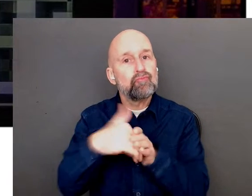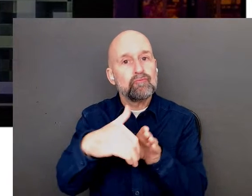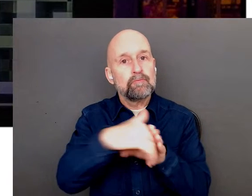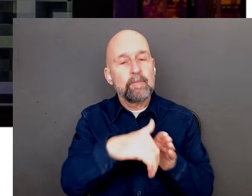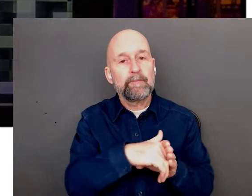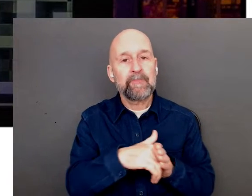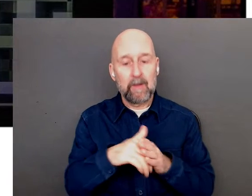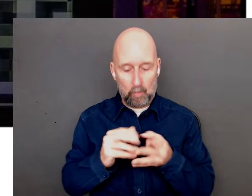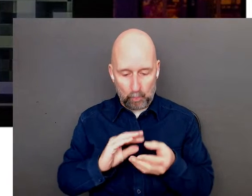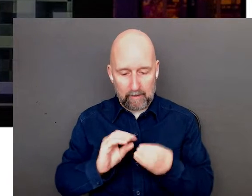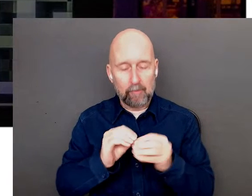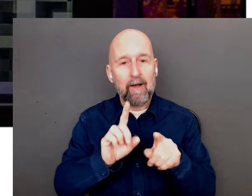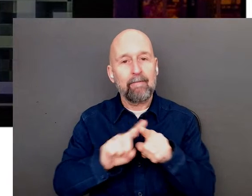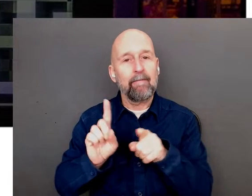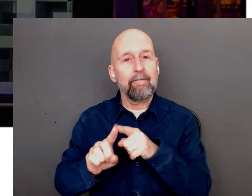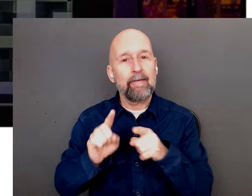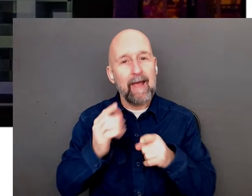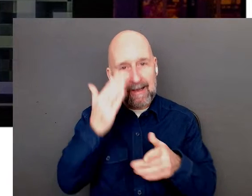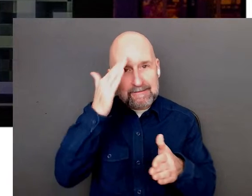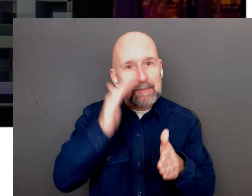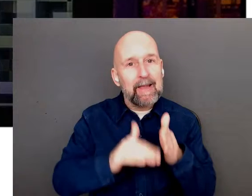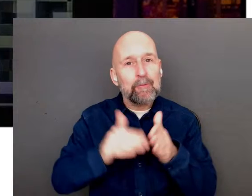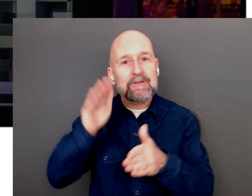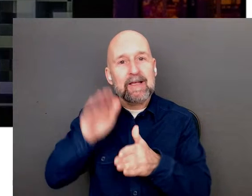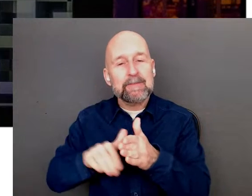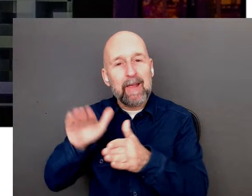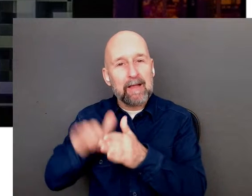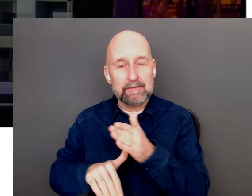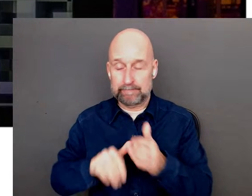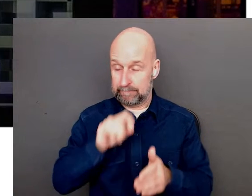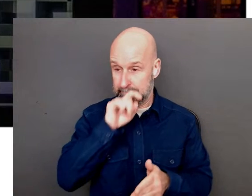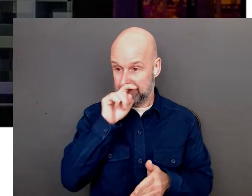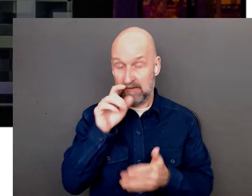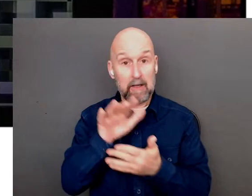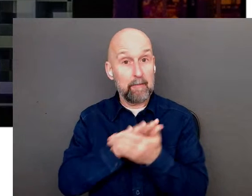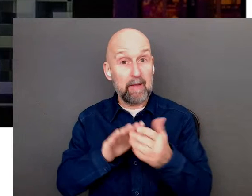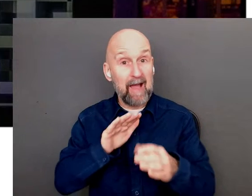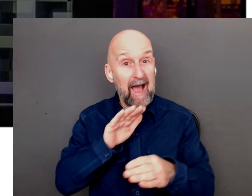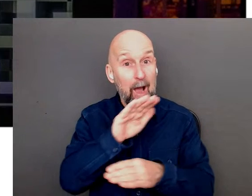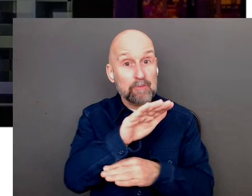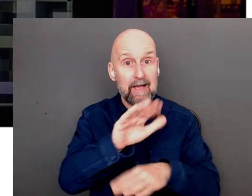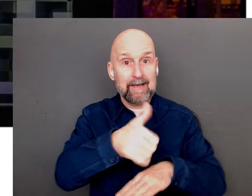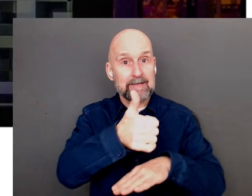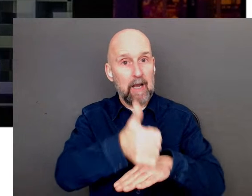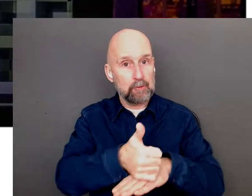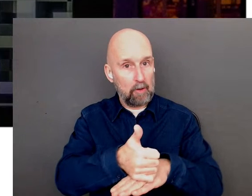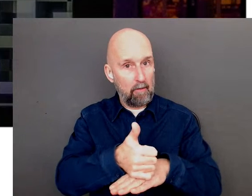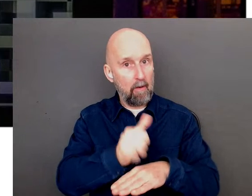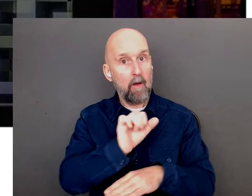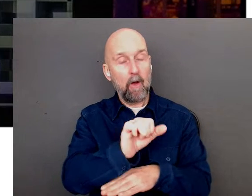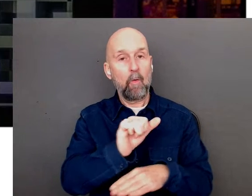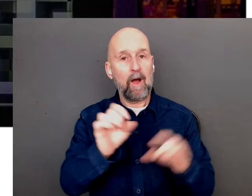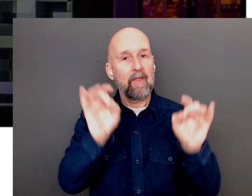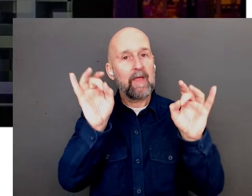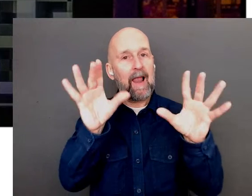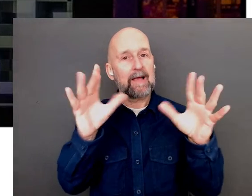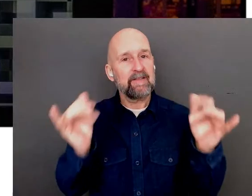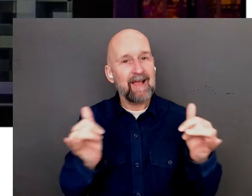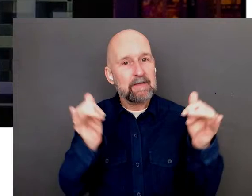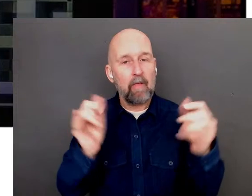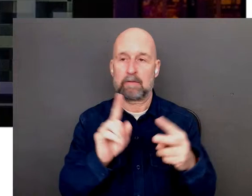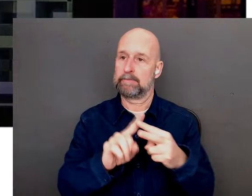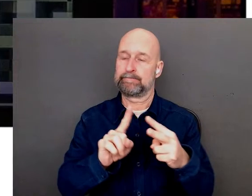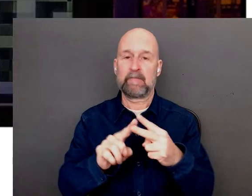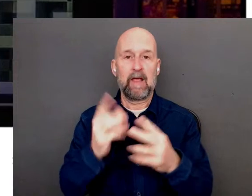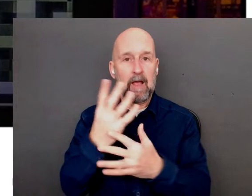different experiences, whether they're outside installations, as in the light festivals, immersive